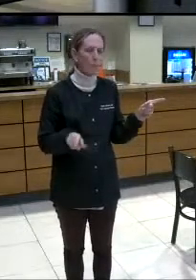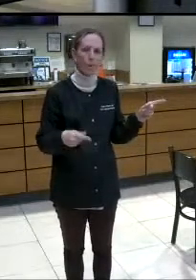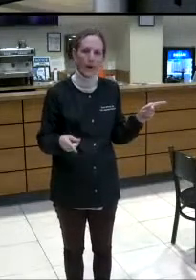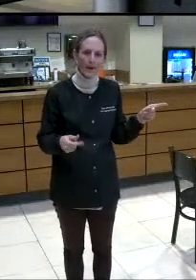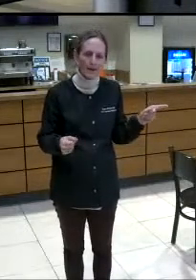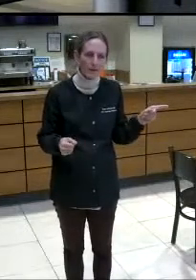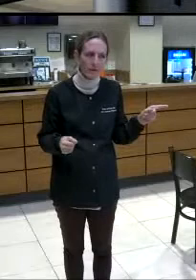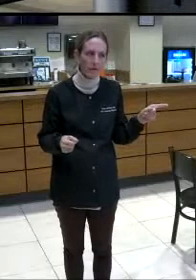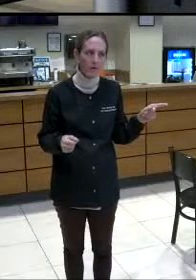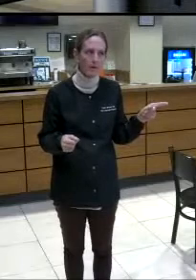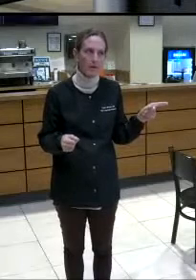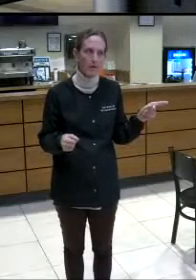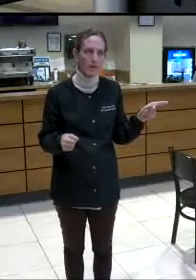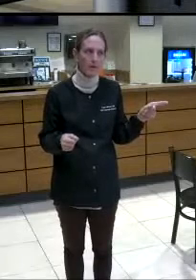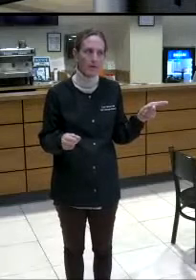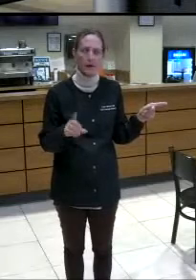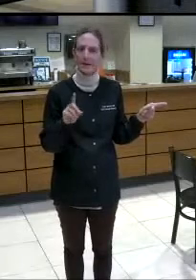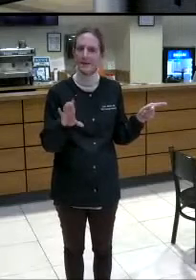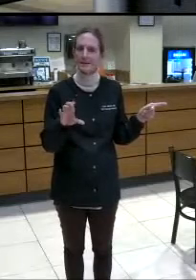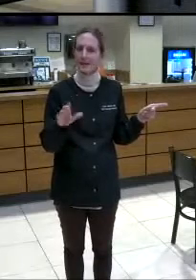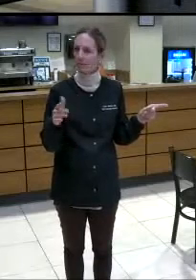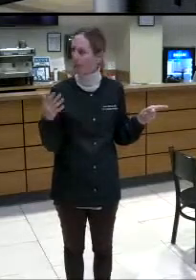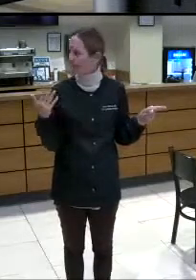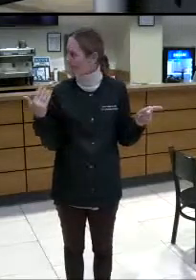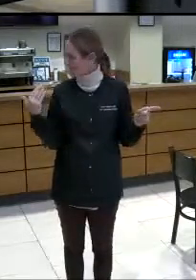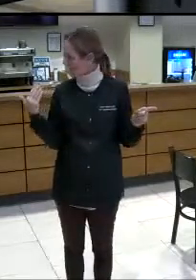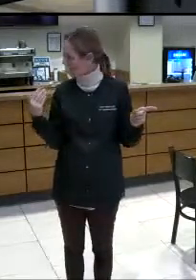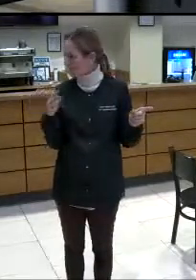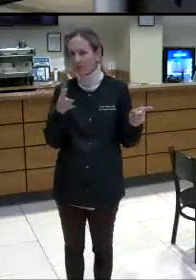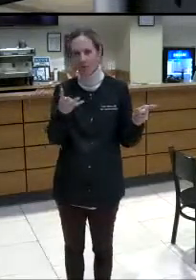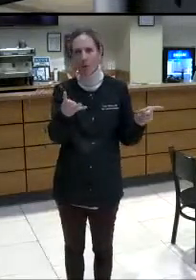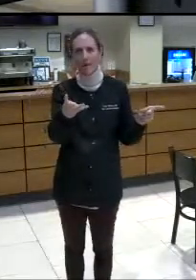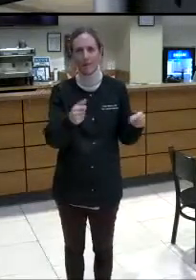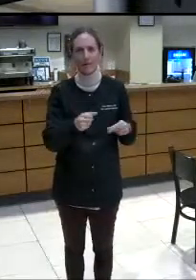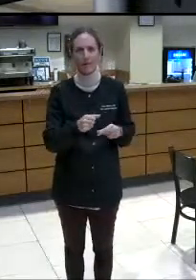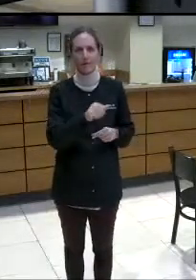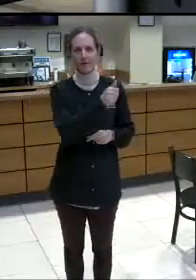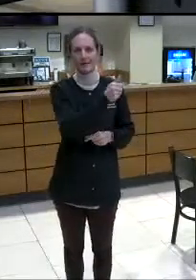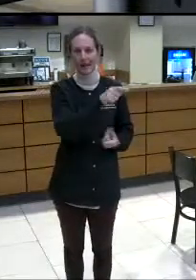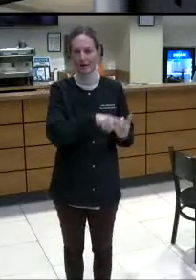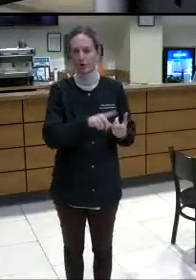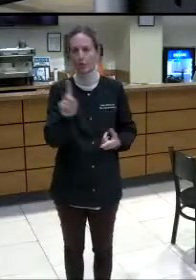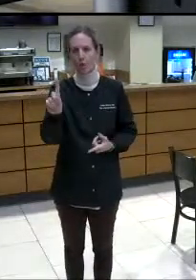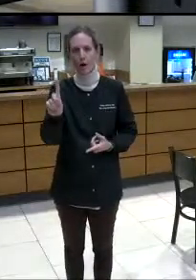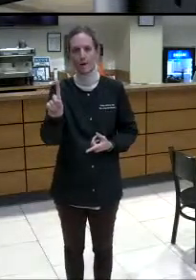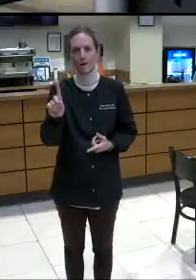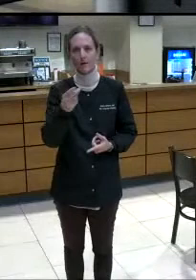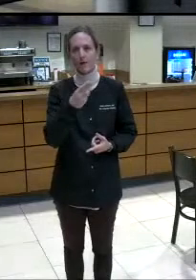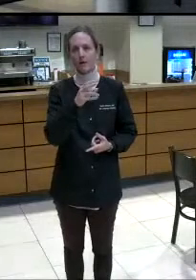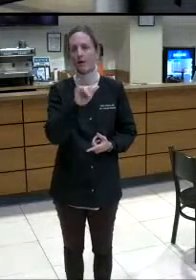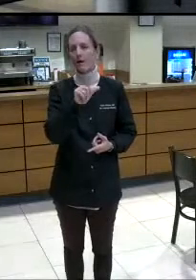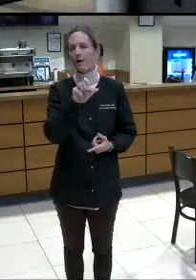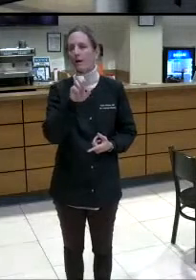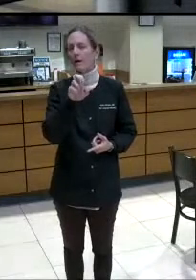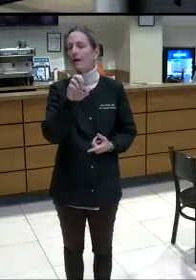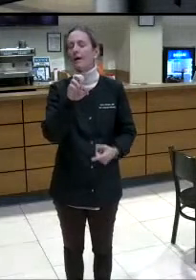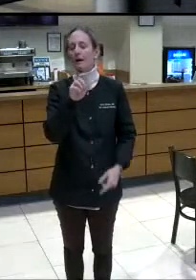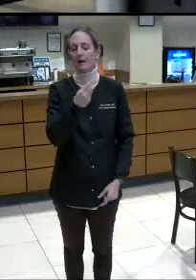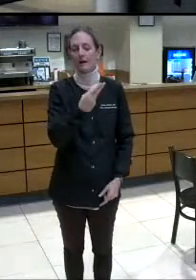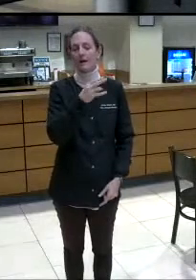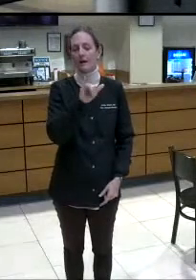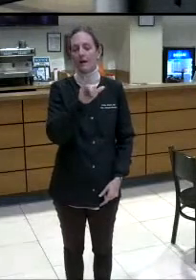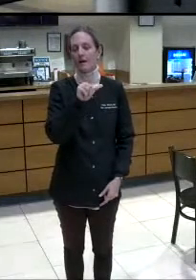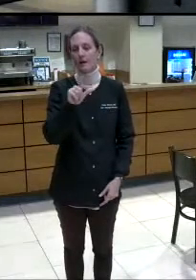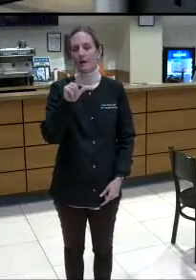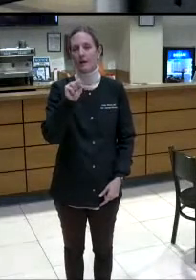we shared it out. It's December, it is 4th, right? Yeah. From 10 to 1, Hillsman Cafeteria. All right. Yes. I